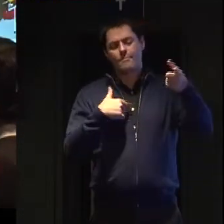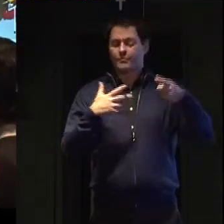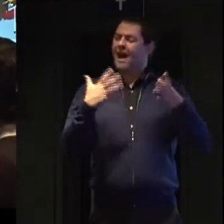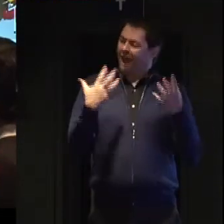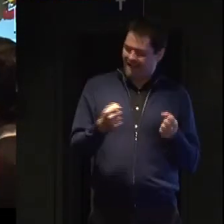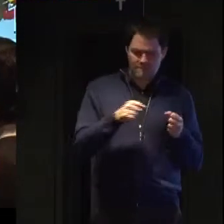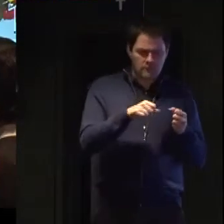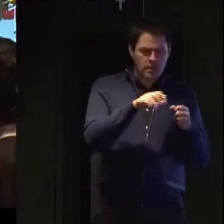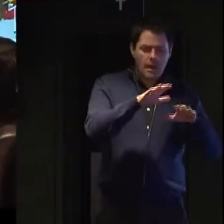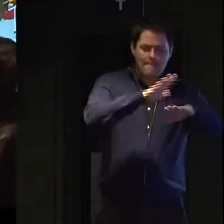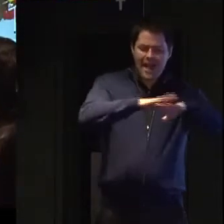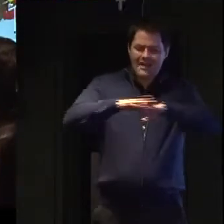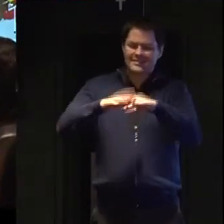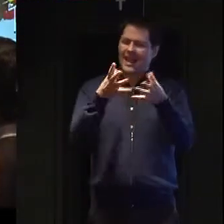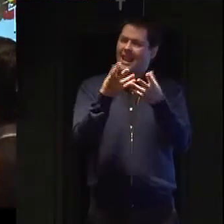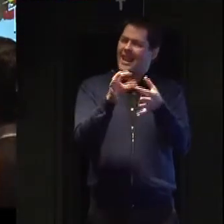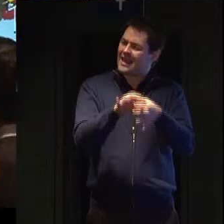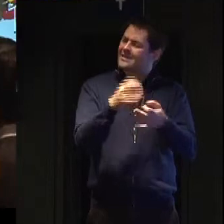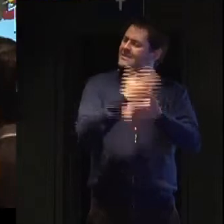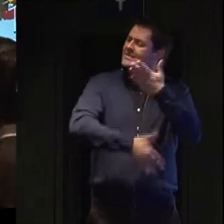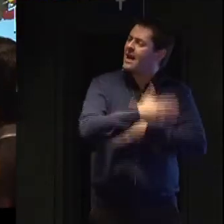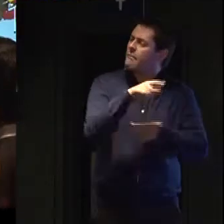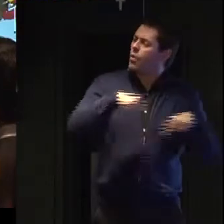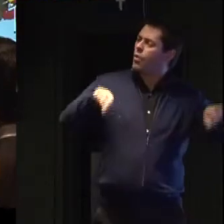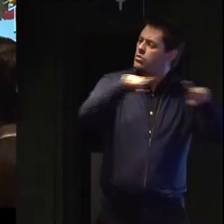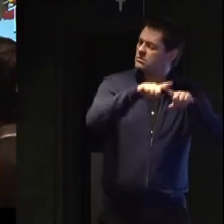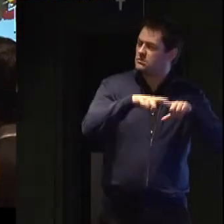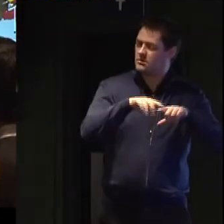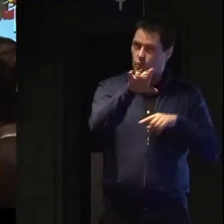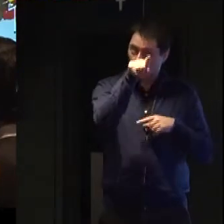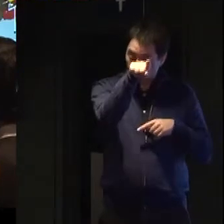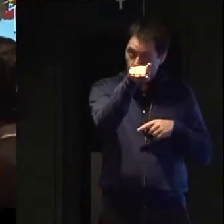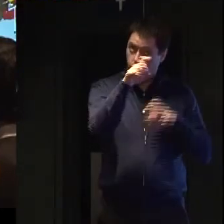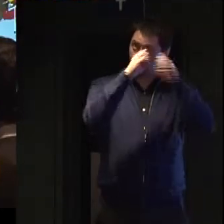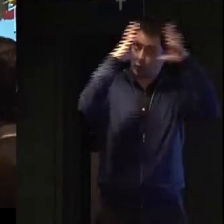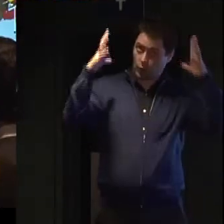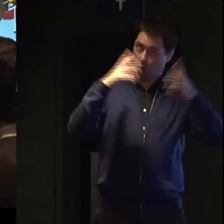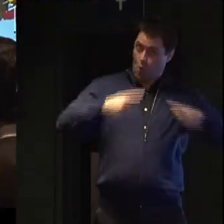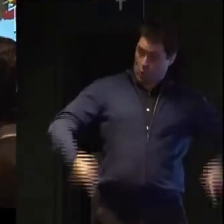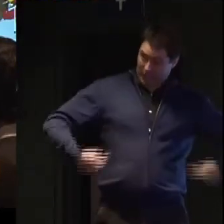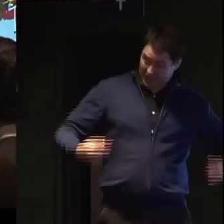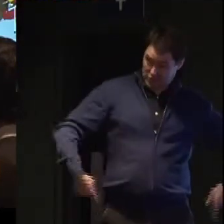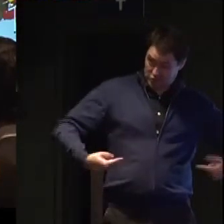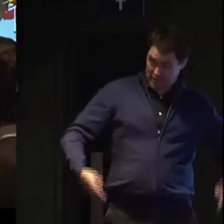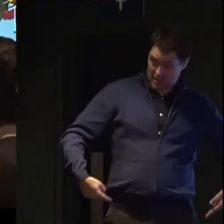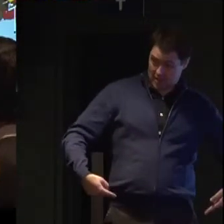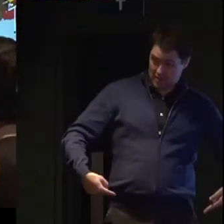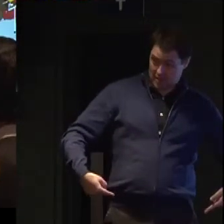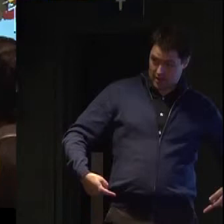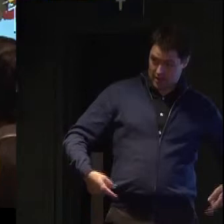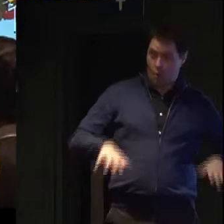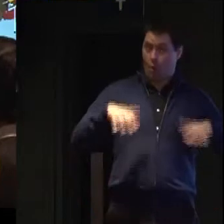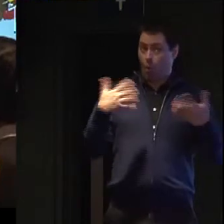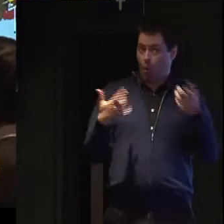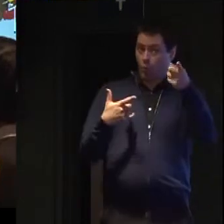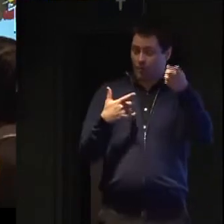of spaces you have for disabled people. You could have a stadium full of disabled people, if those were the people that chose to come to the match, just